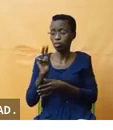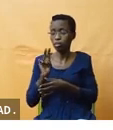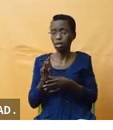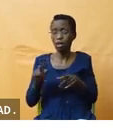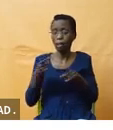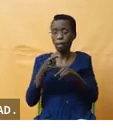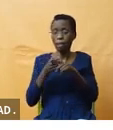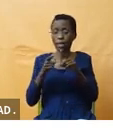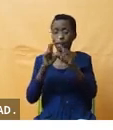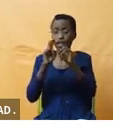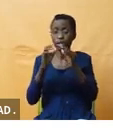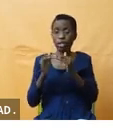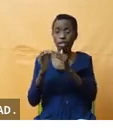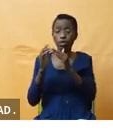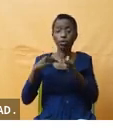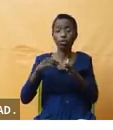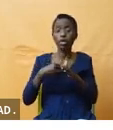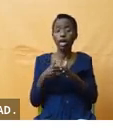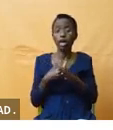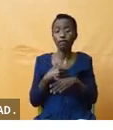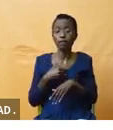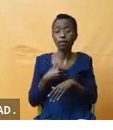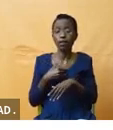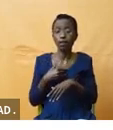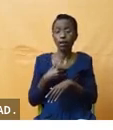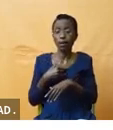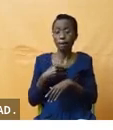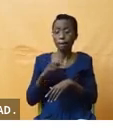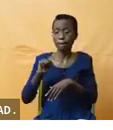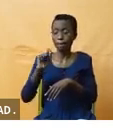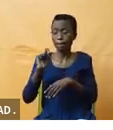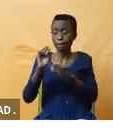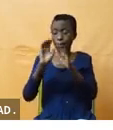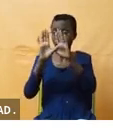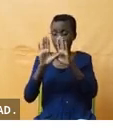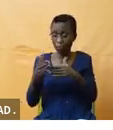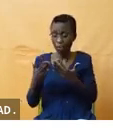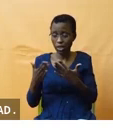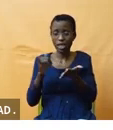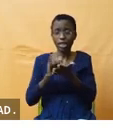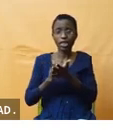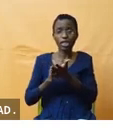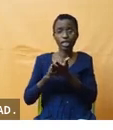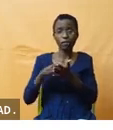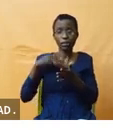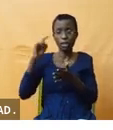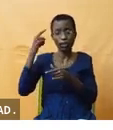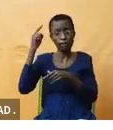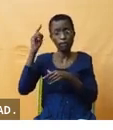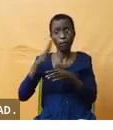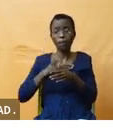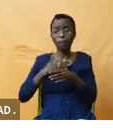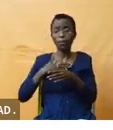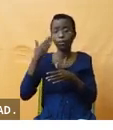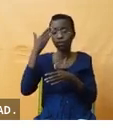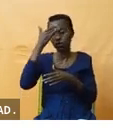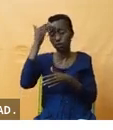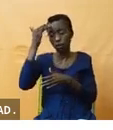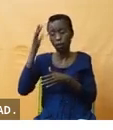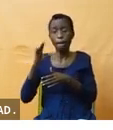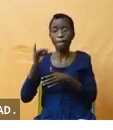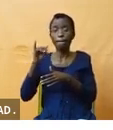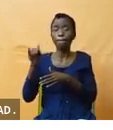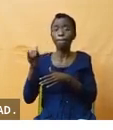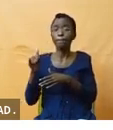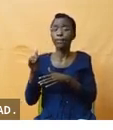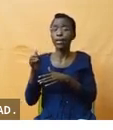regional level, we have a very key instrument that I think for me is completely disregarded by the partner states,